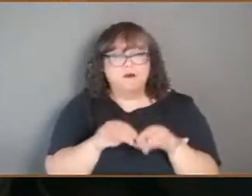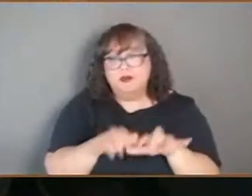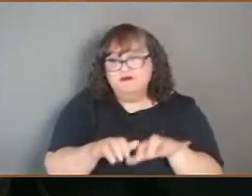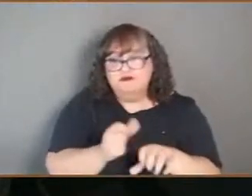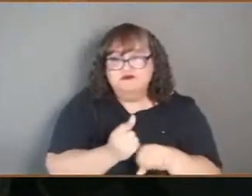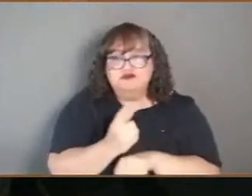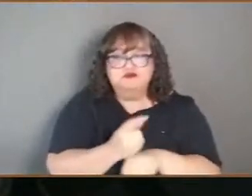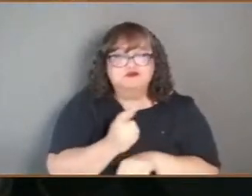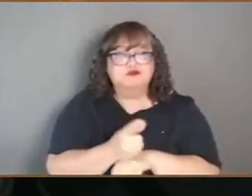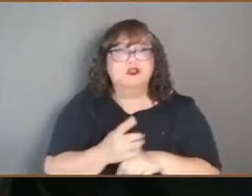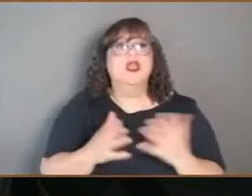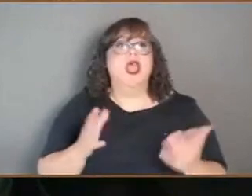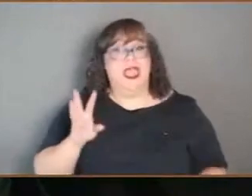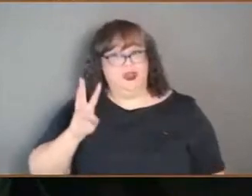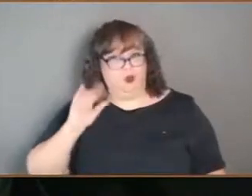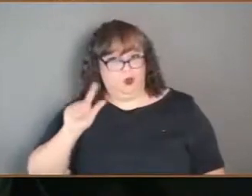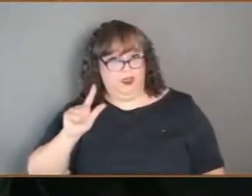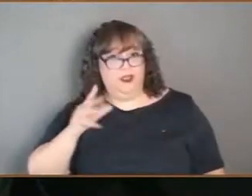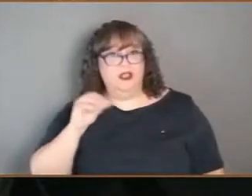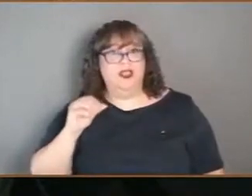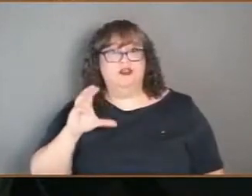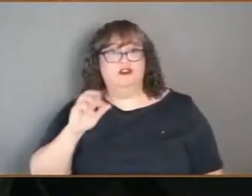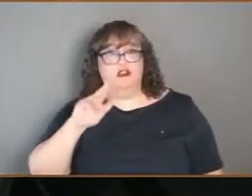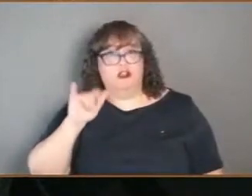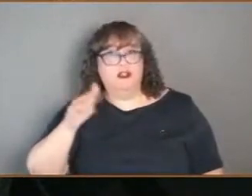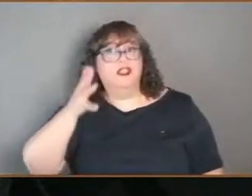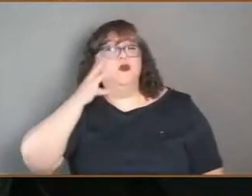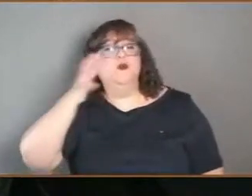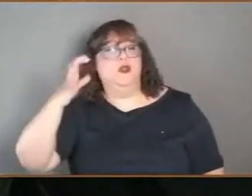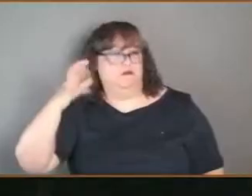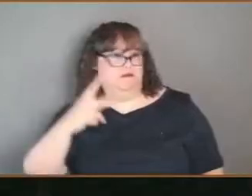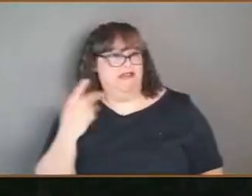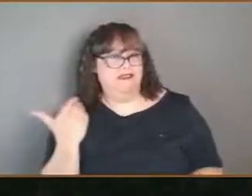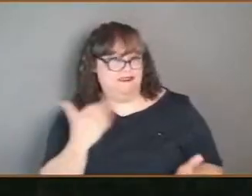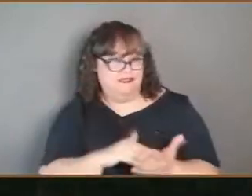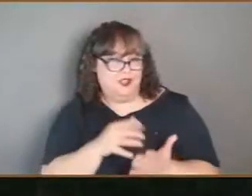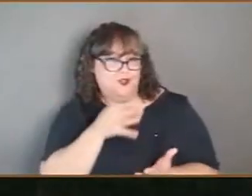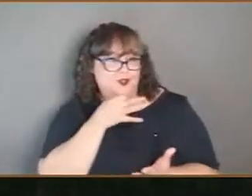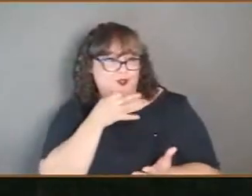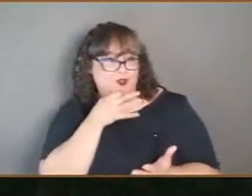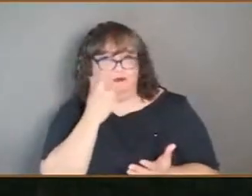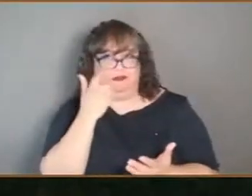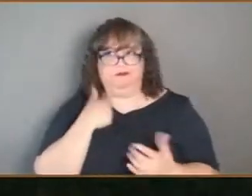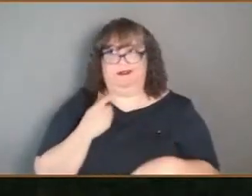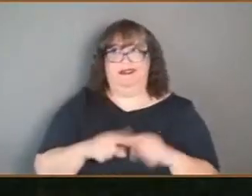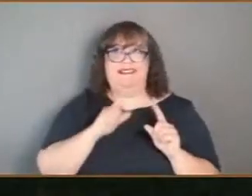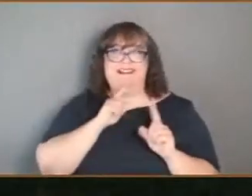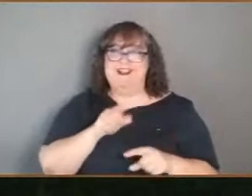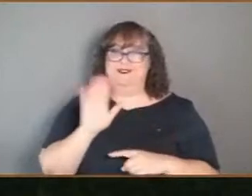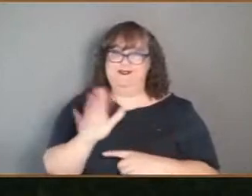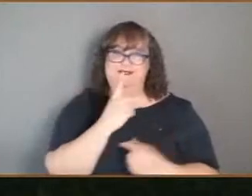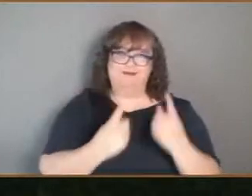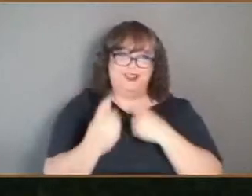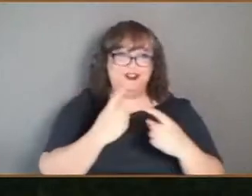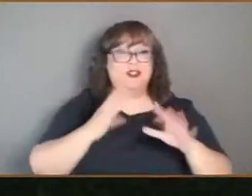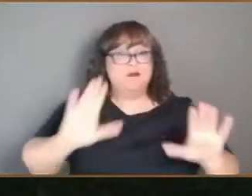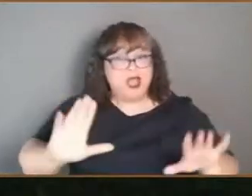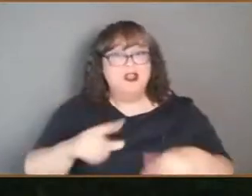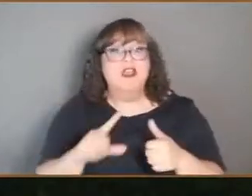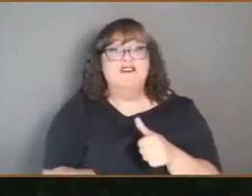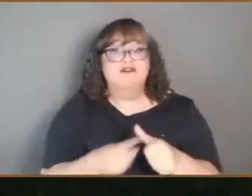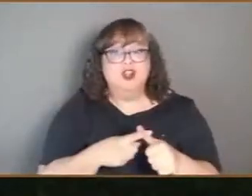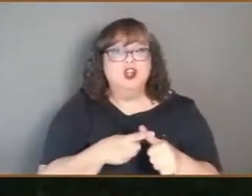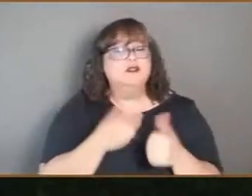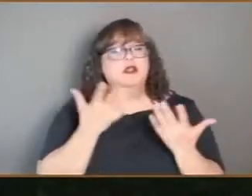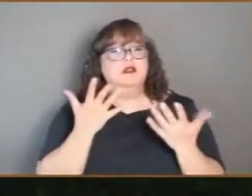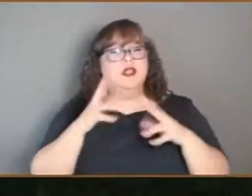show because I know I will not be able to answer all of your questions. In the meantime, what do you say about taking a closer look at the rocket that's going